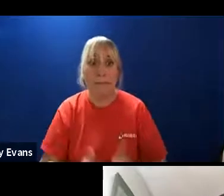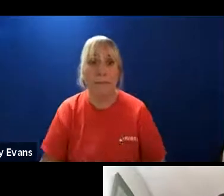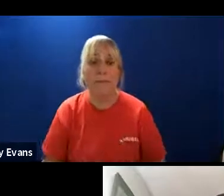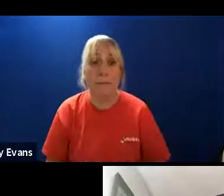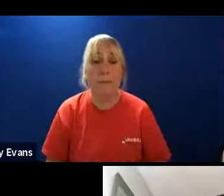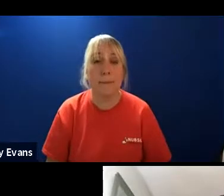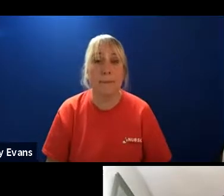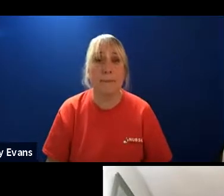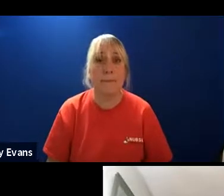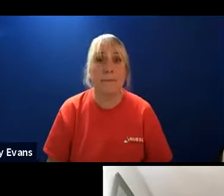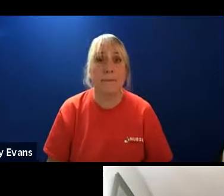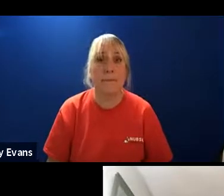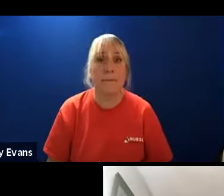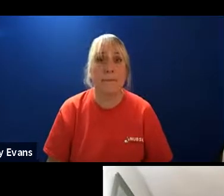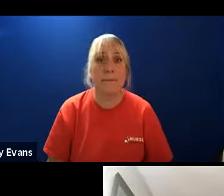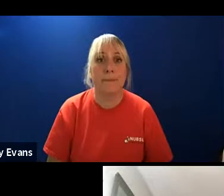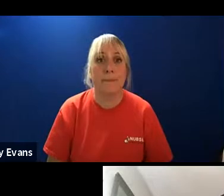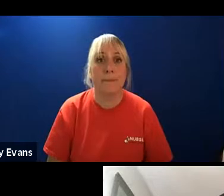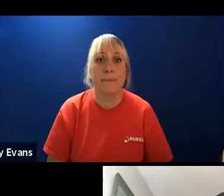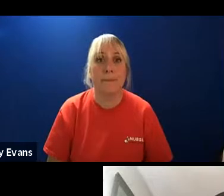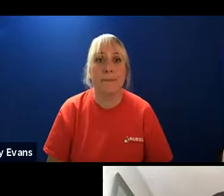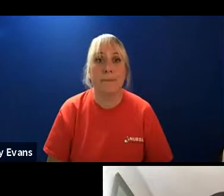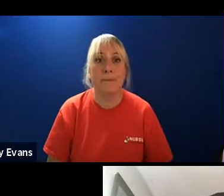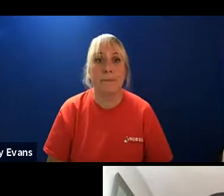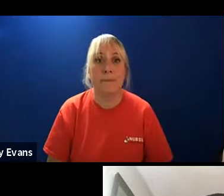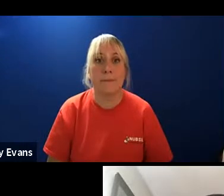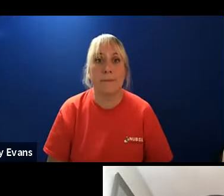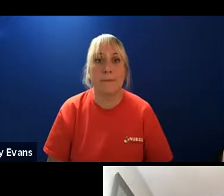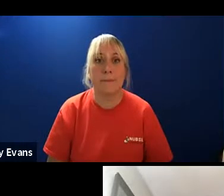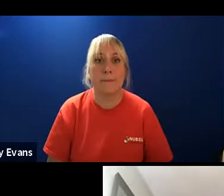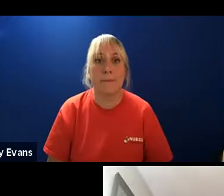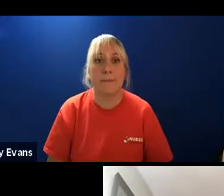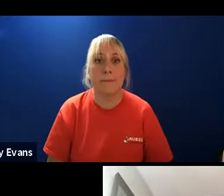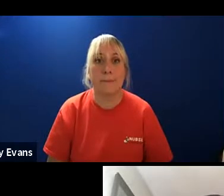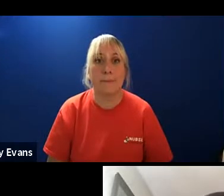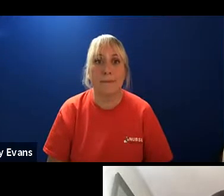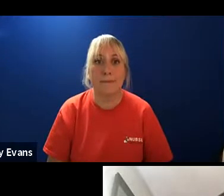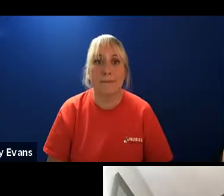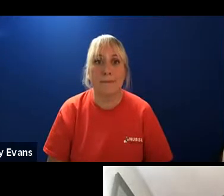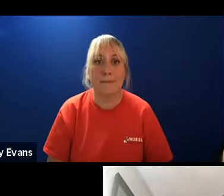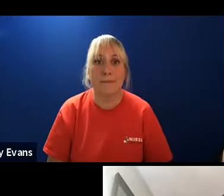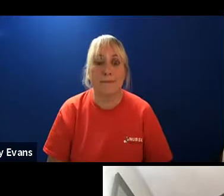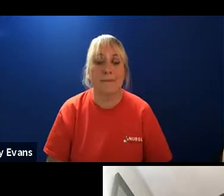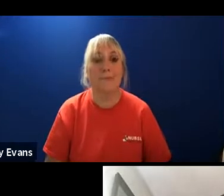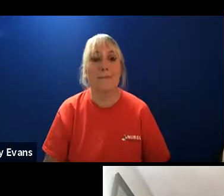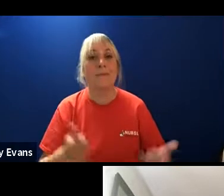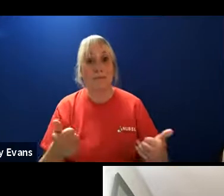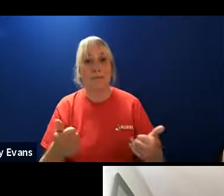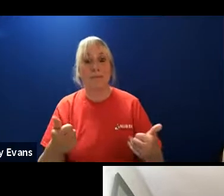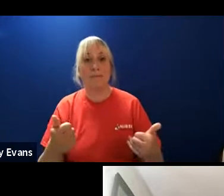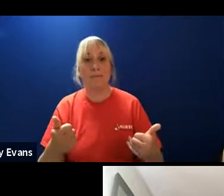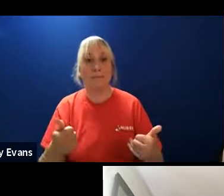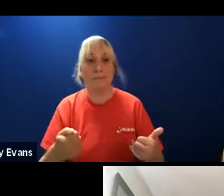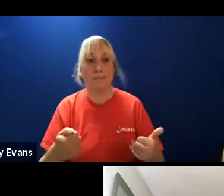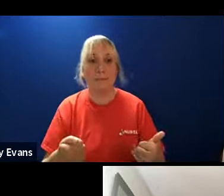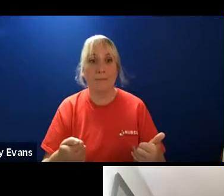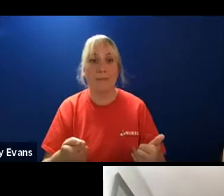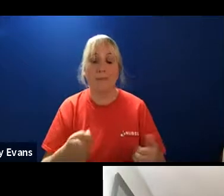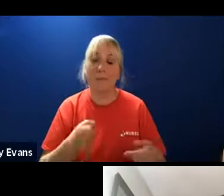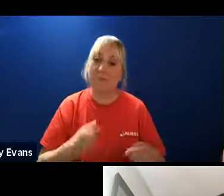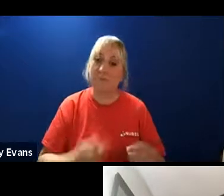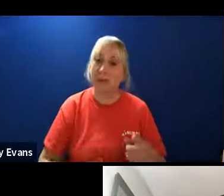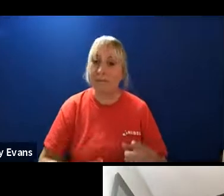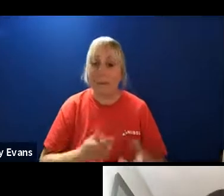I'm sure Lucy and Malcolm will have a lot more to say, but just to say that there are